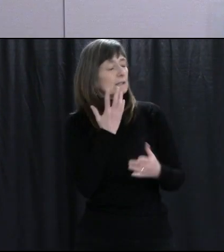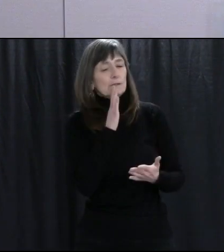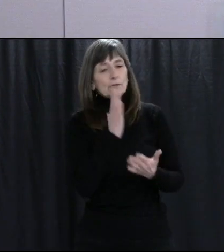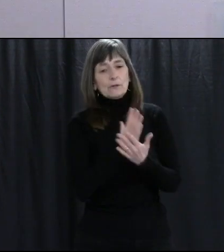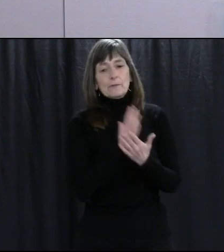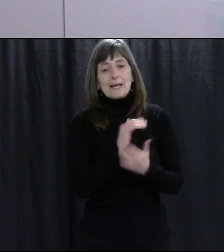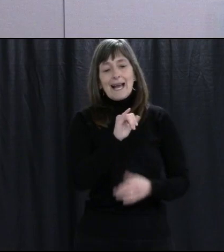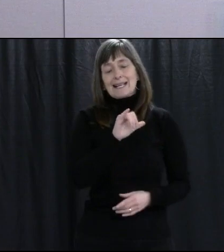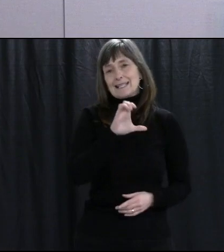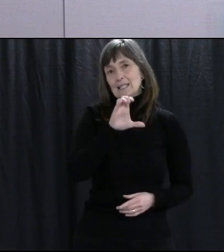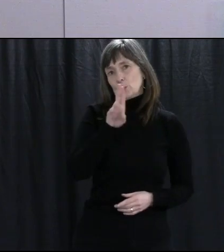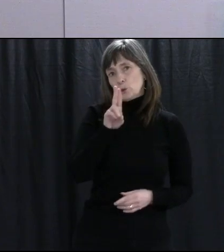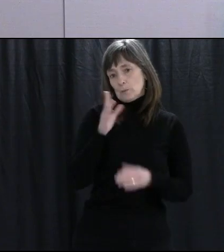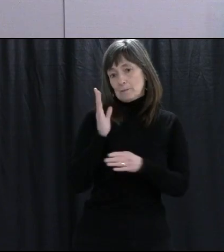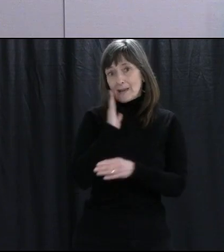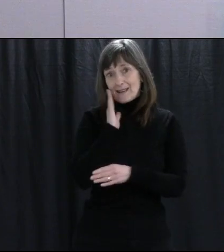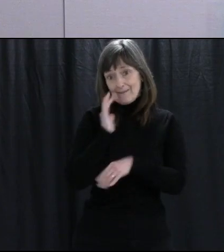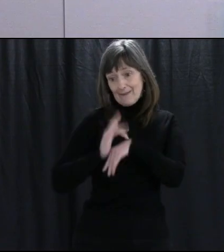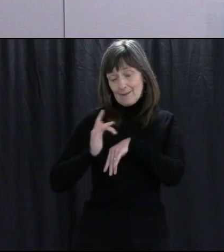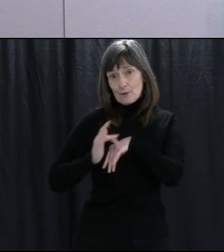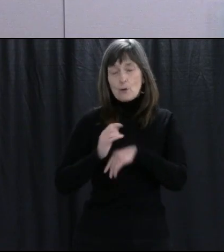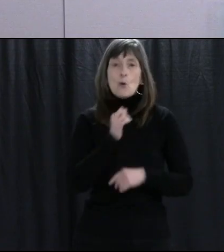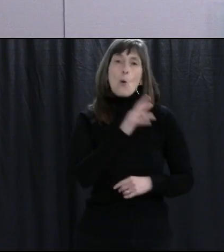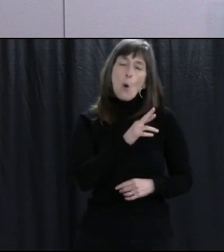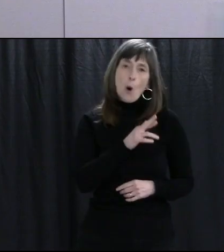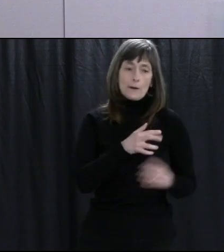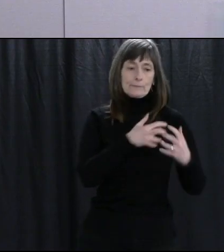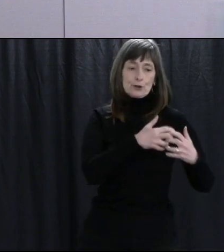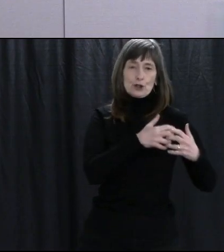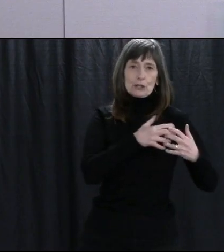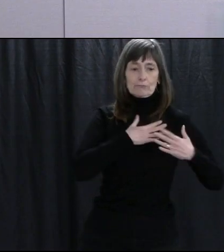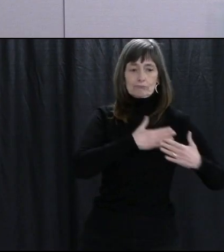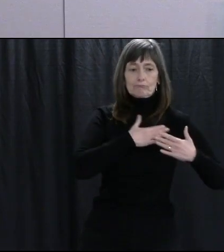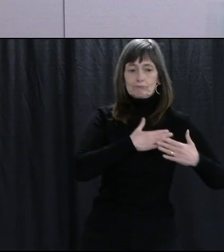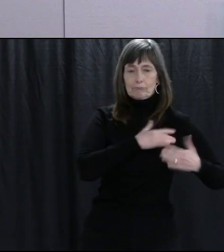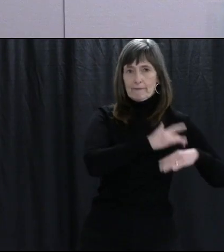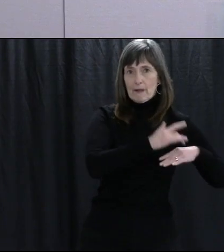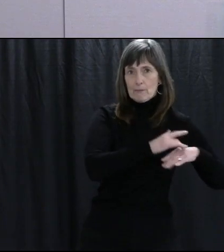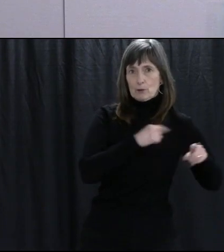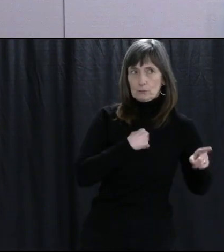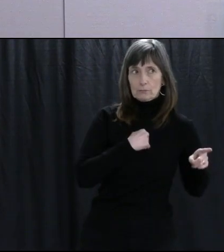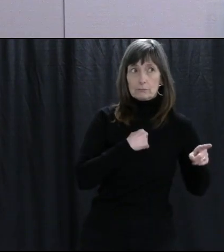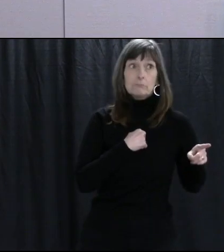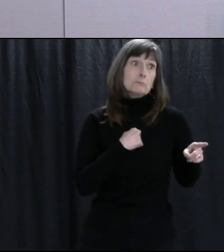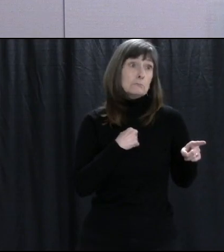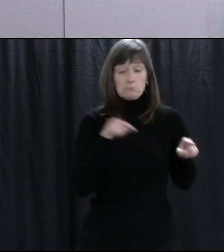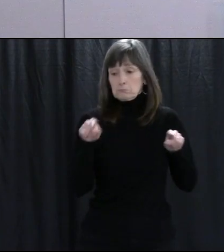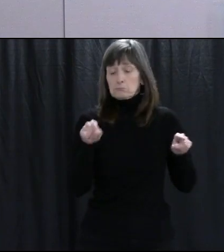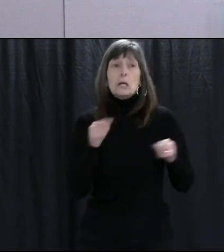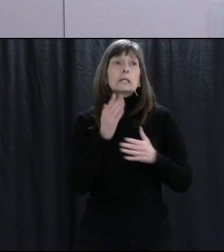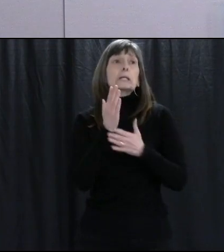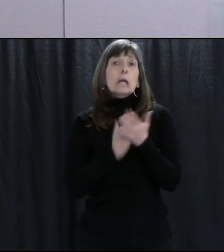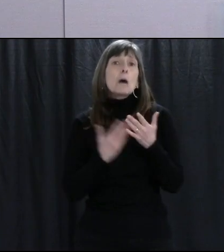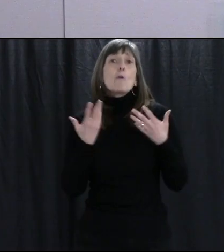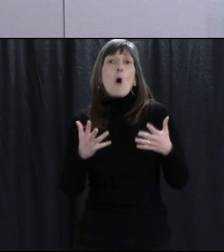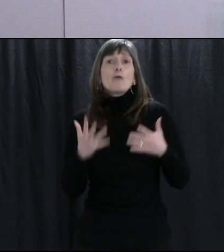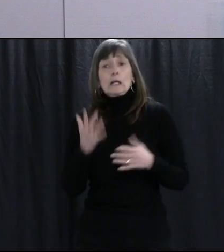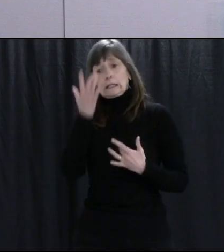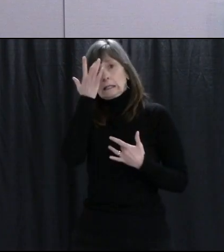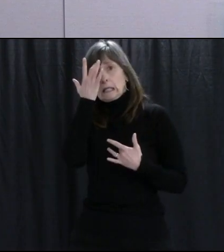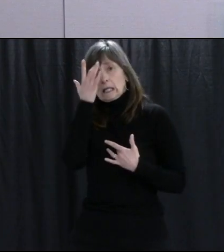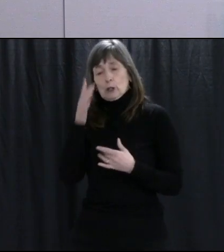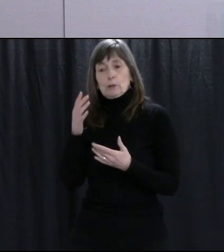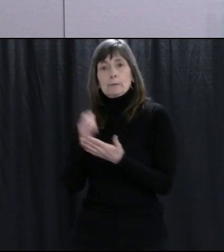the number of ventilators we have. Of course, we're not starting at zero. There are lots of people who are already in those beds for a lot of non-COVID-19 related